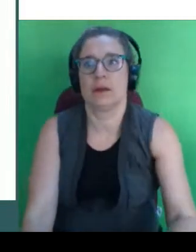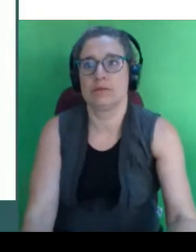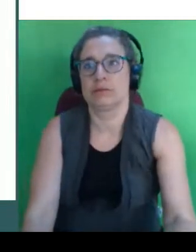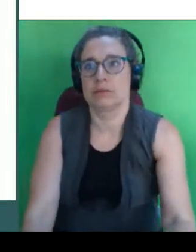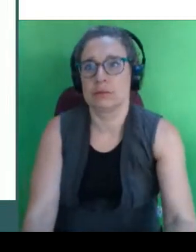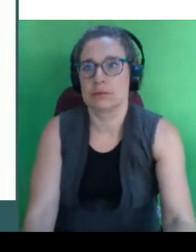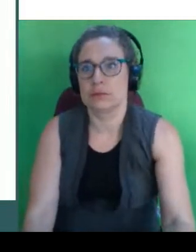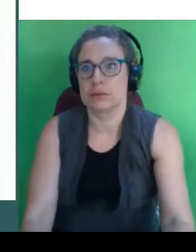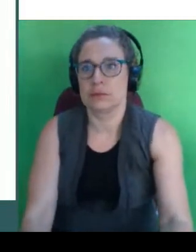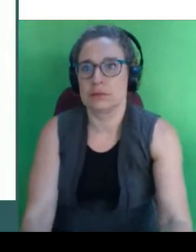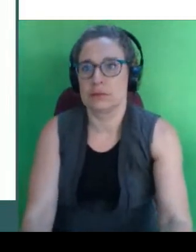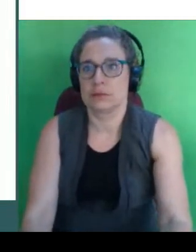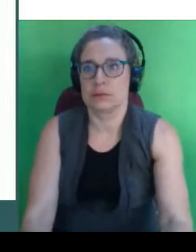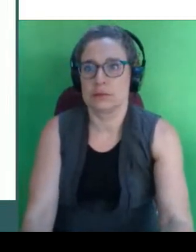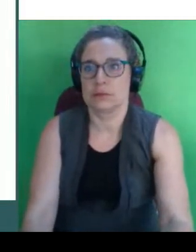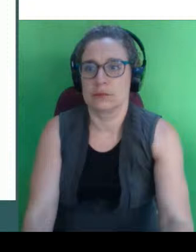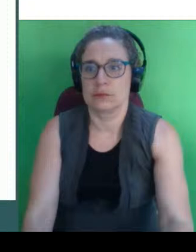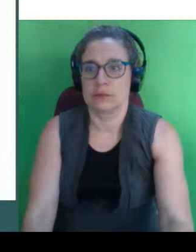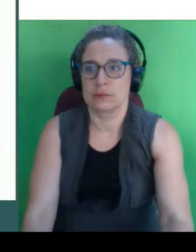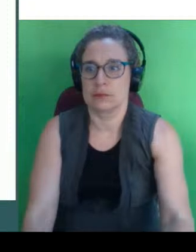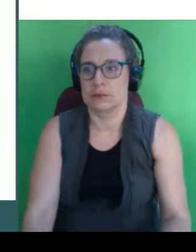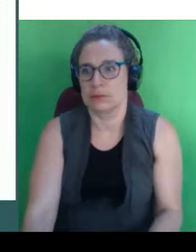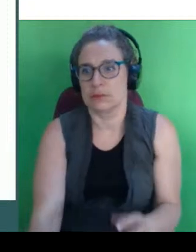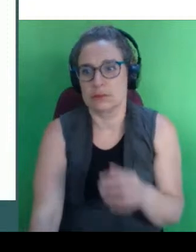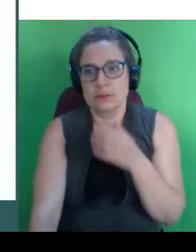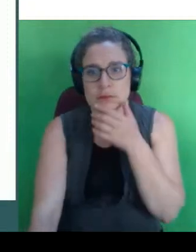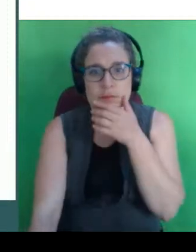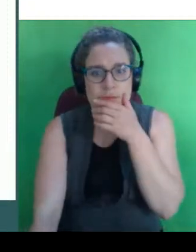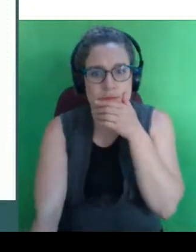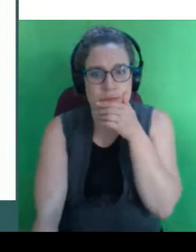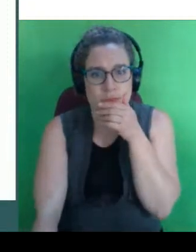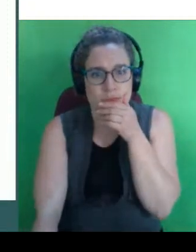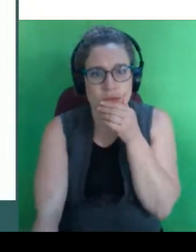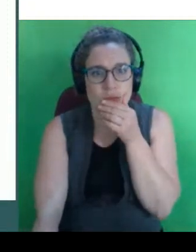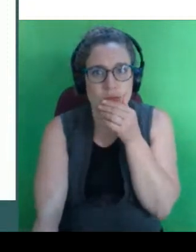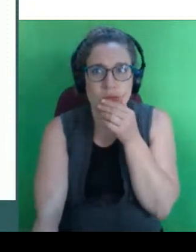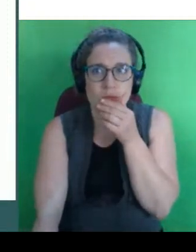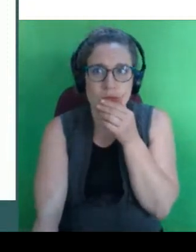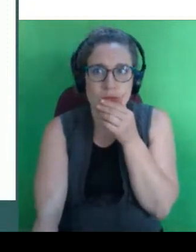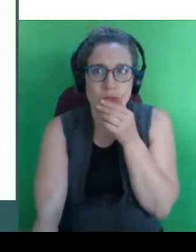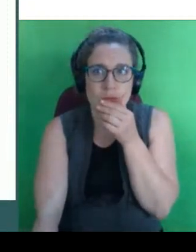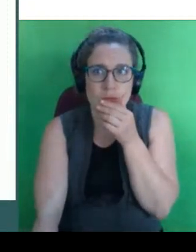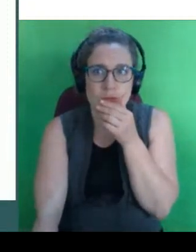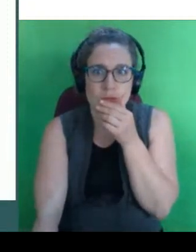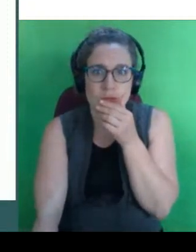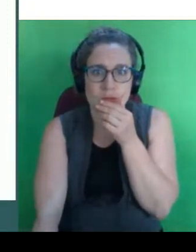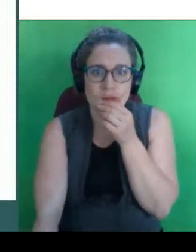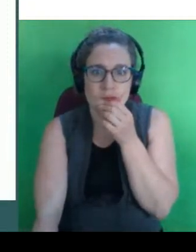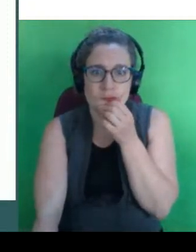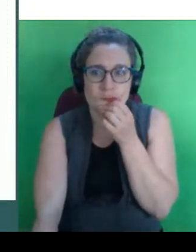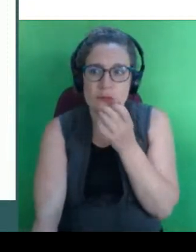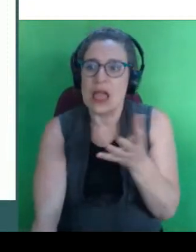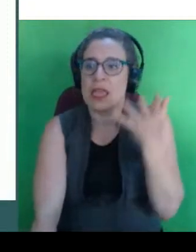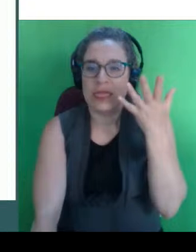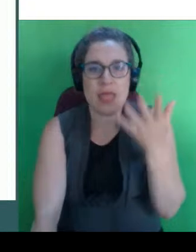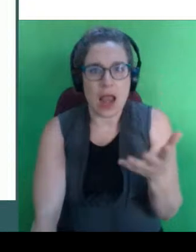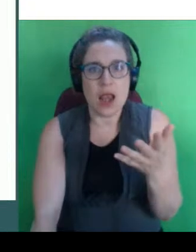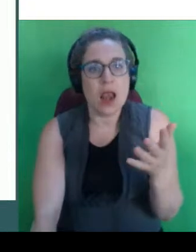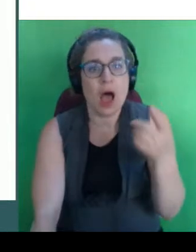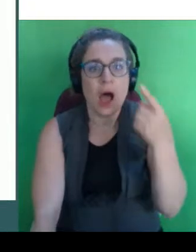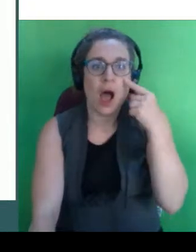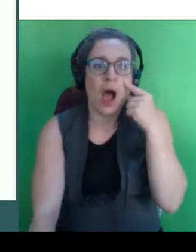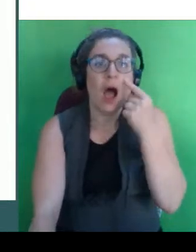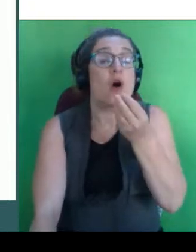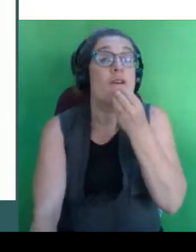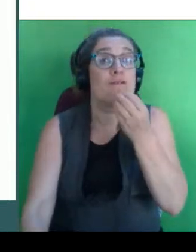That's, and yeah, so just get the next slide up. So then moving on to food challenge.